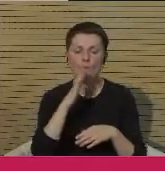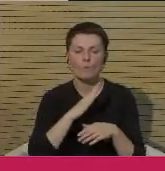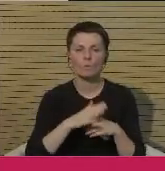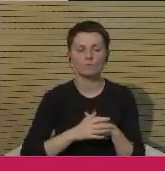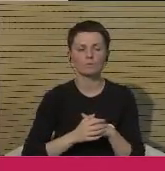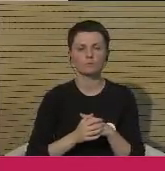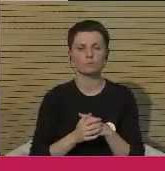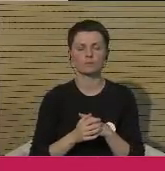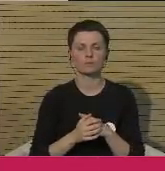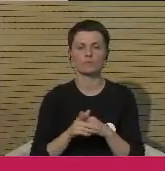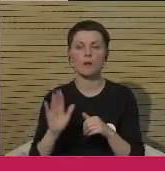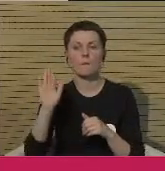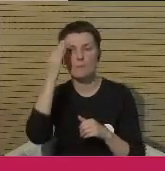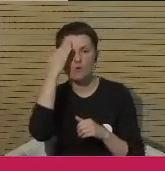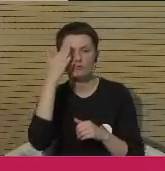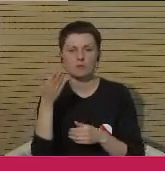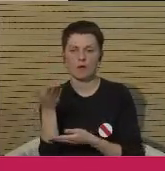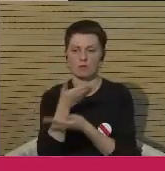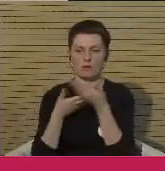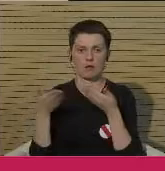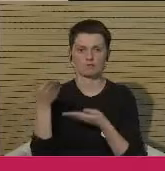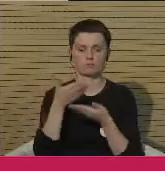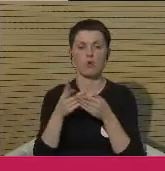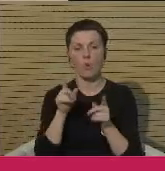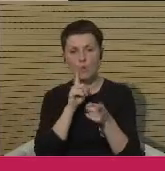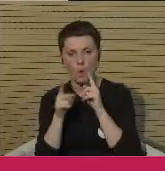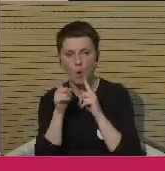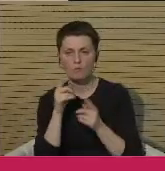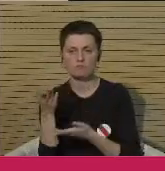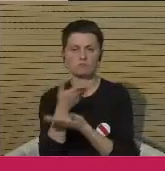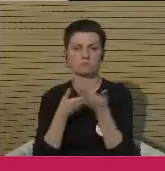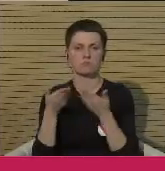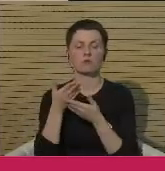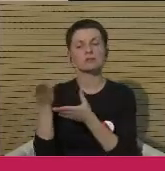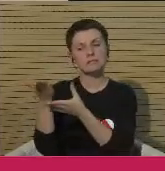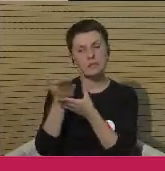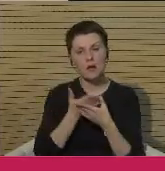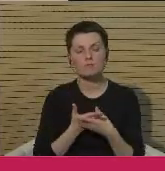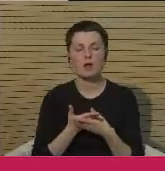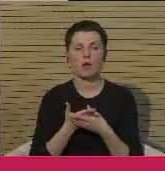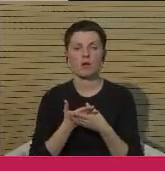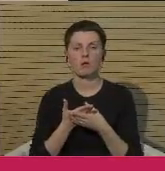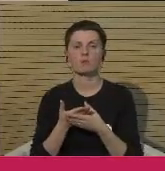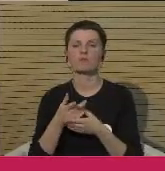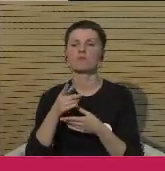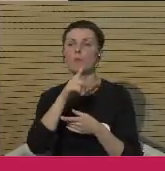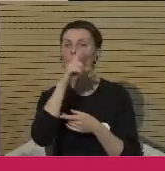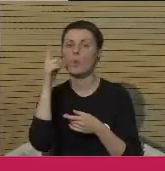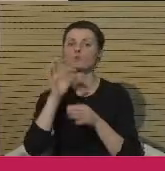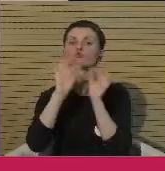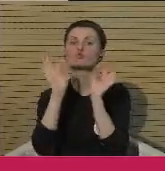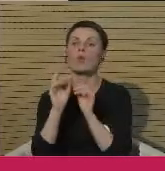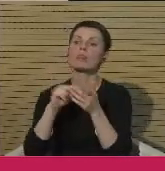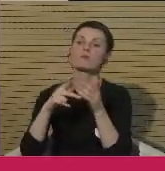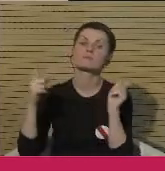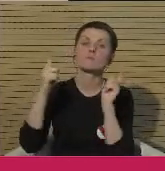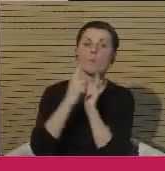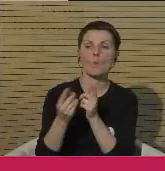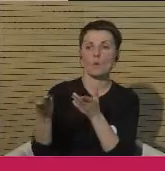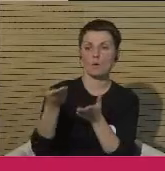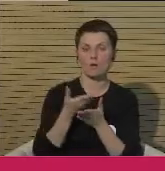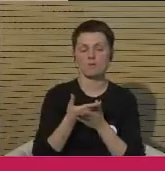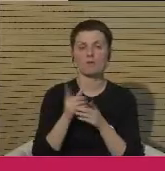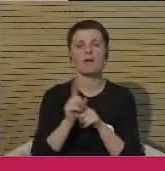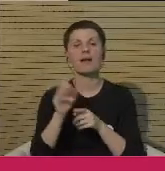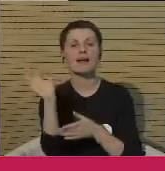out in the evening, go out into backyards, into streets, they talk to each other, they